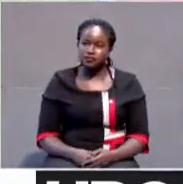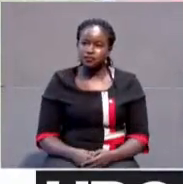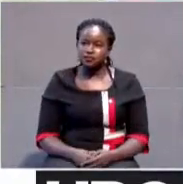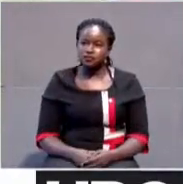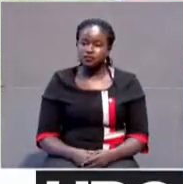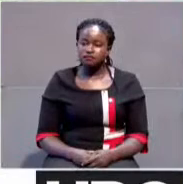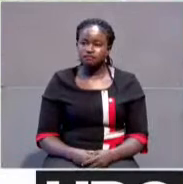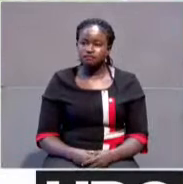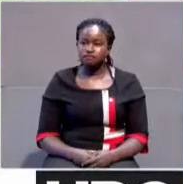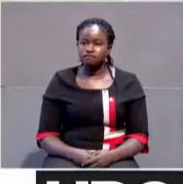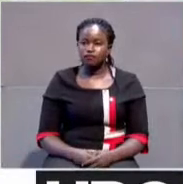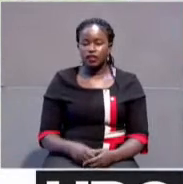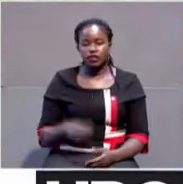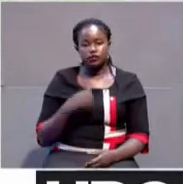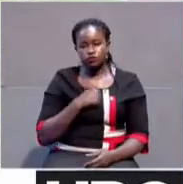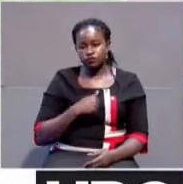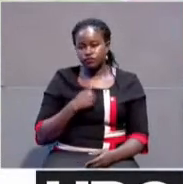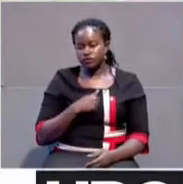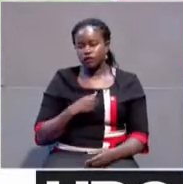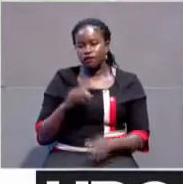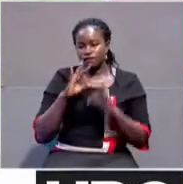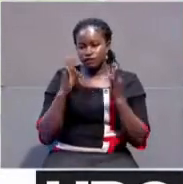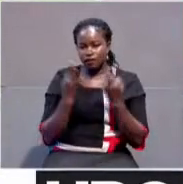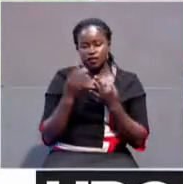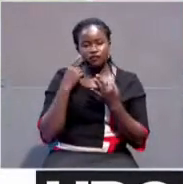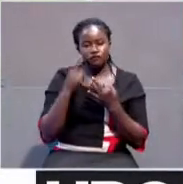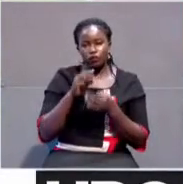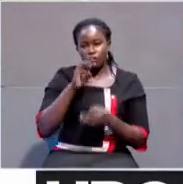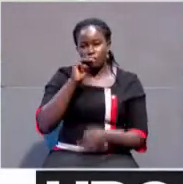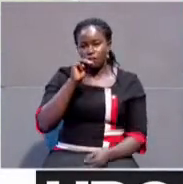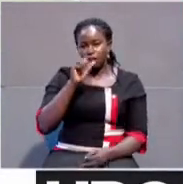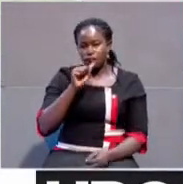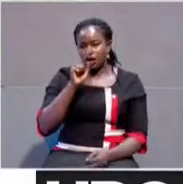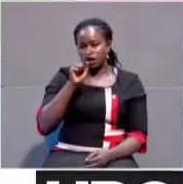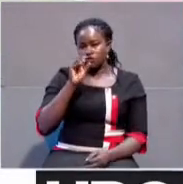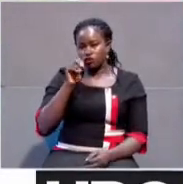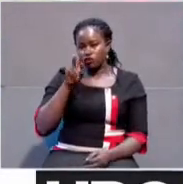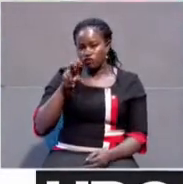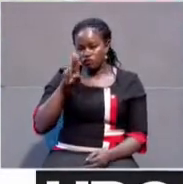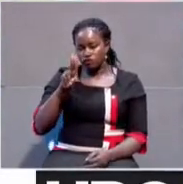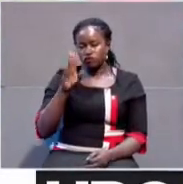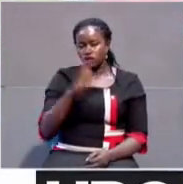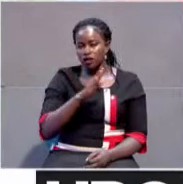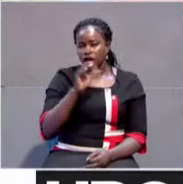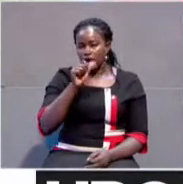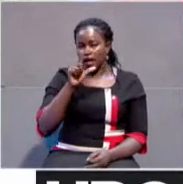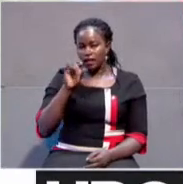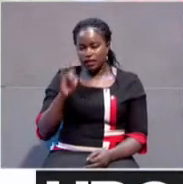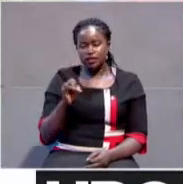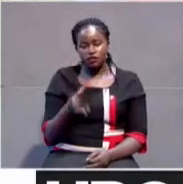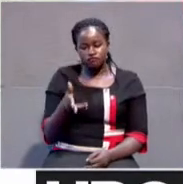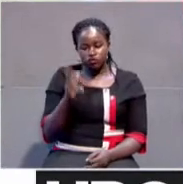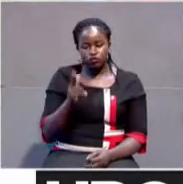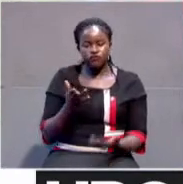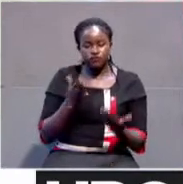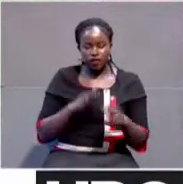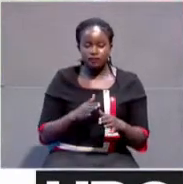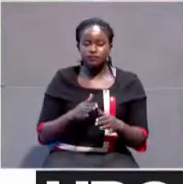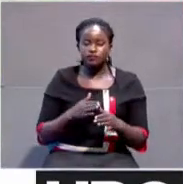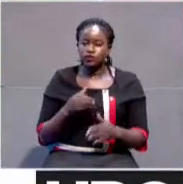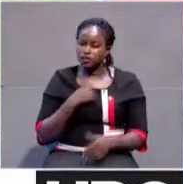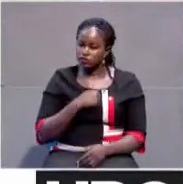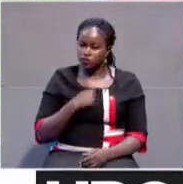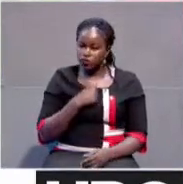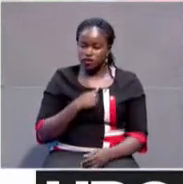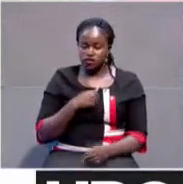condolence to the family of Mr. Matov Ali, the late now, who was shot dead